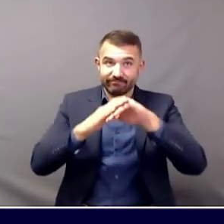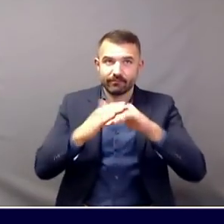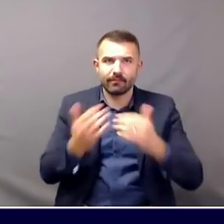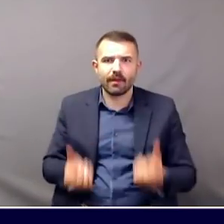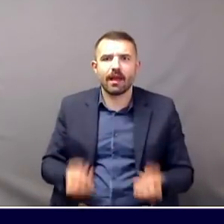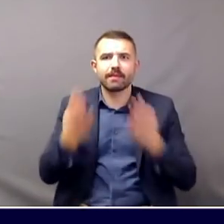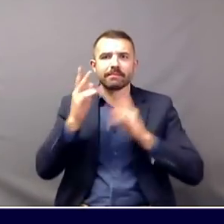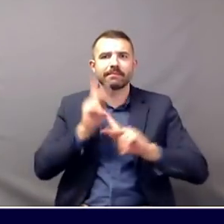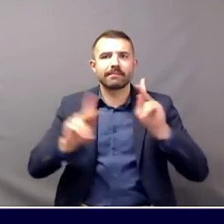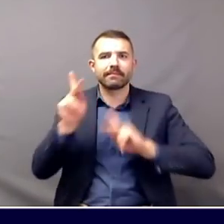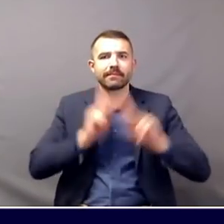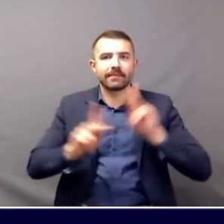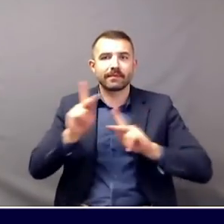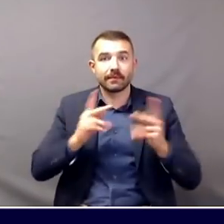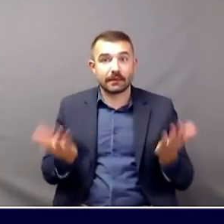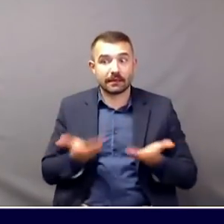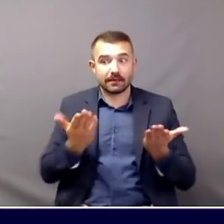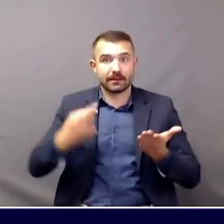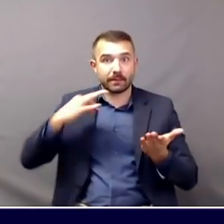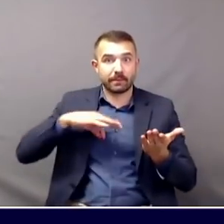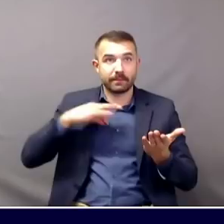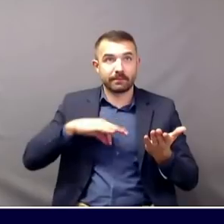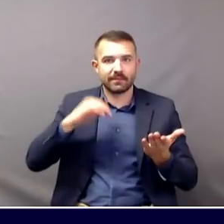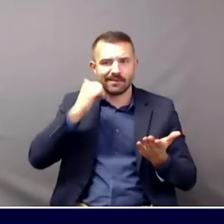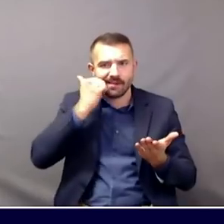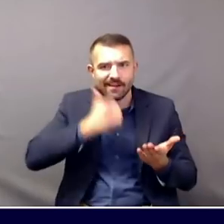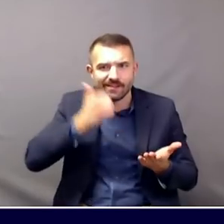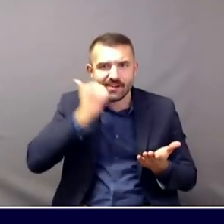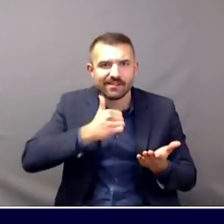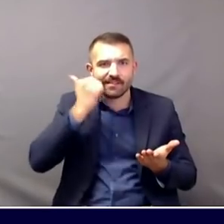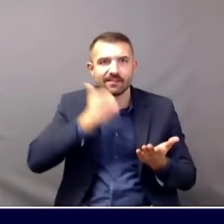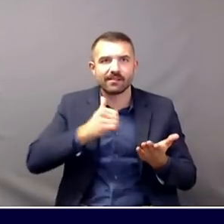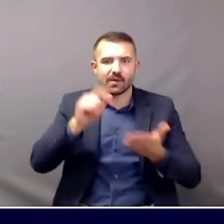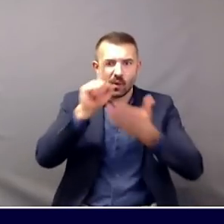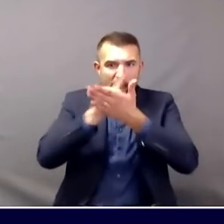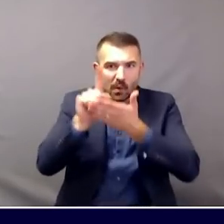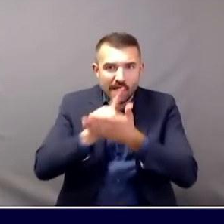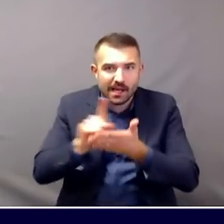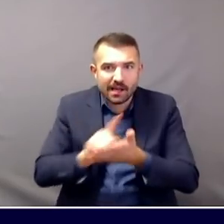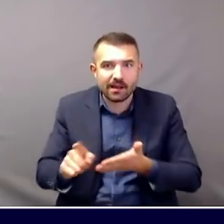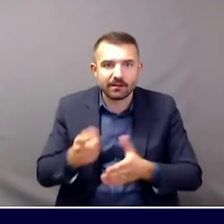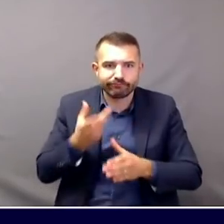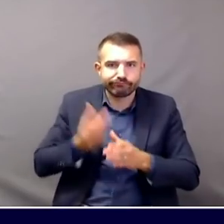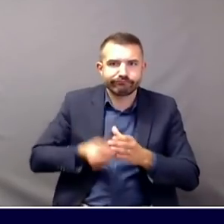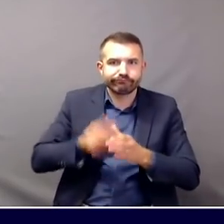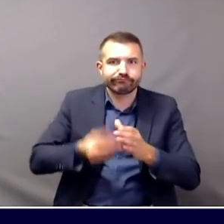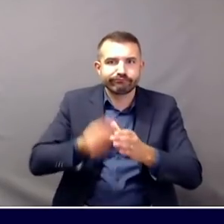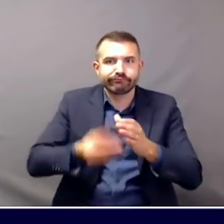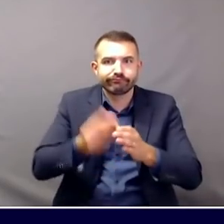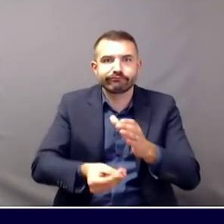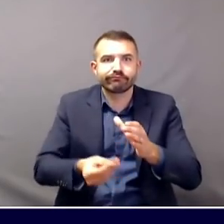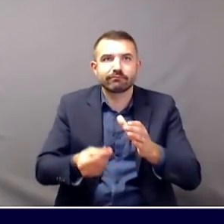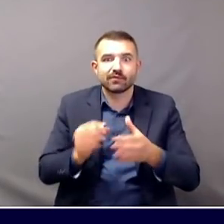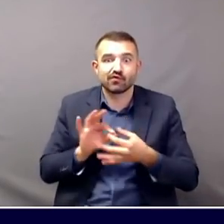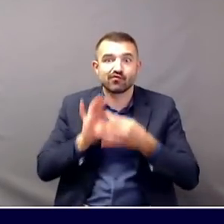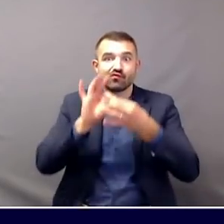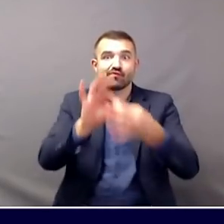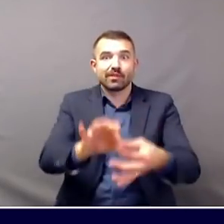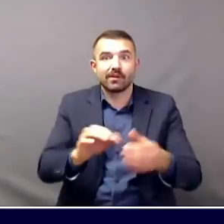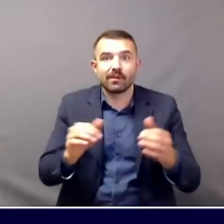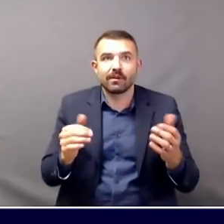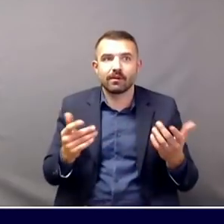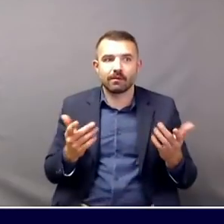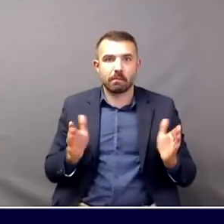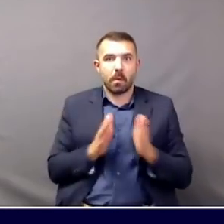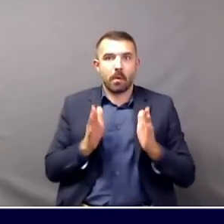week in Maine can be traced to the number of cases there are. And those cases are coming from small family gatherings. So